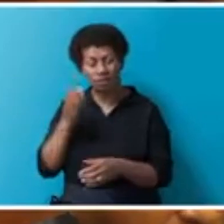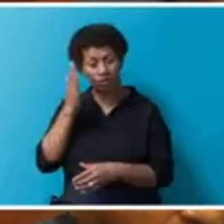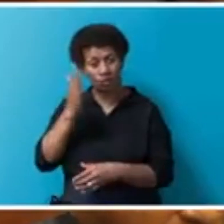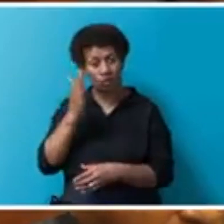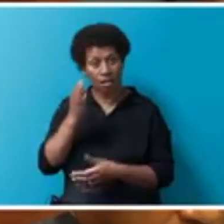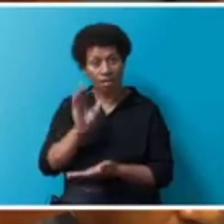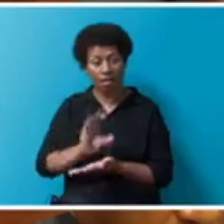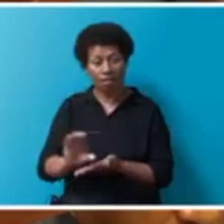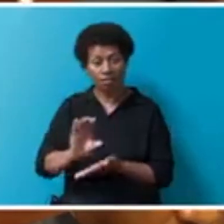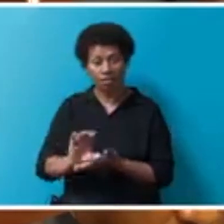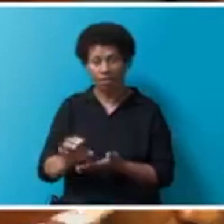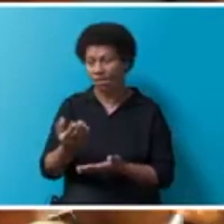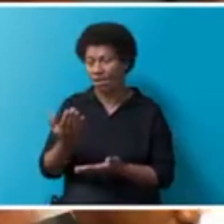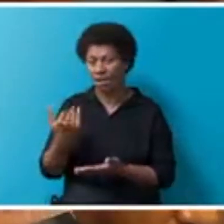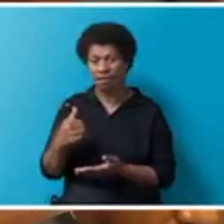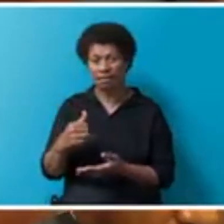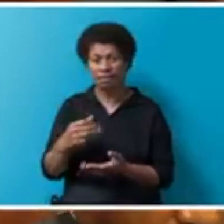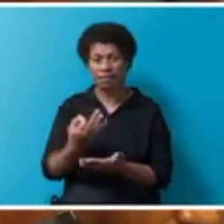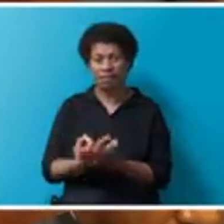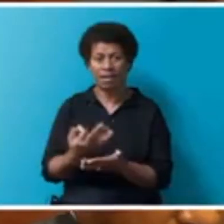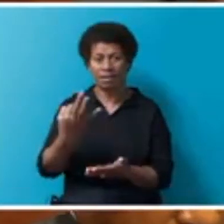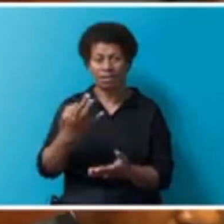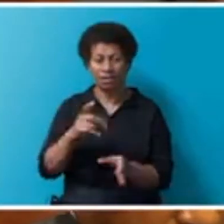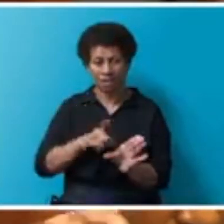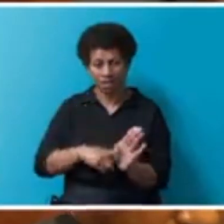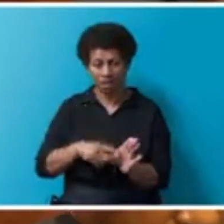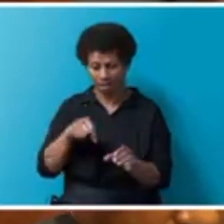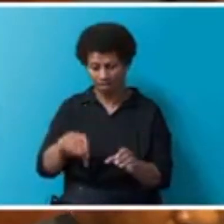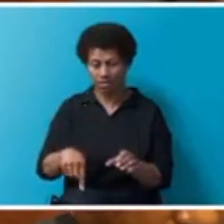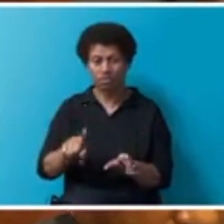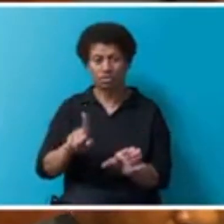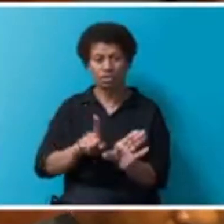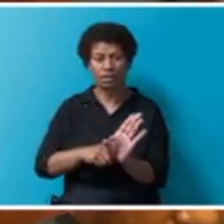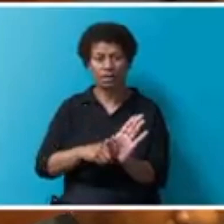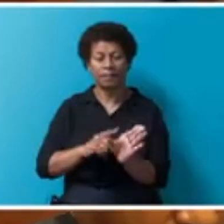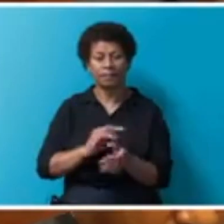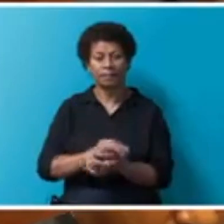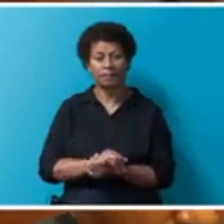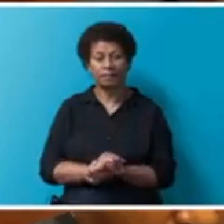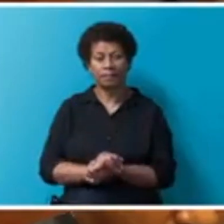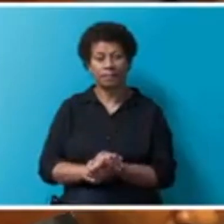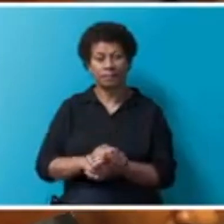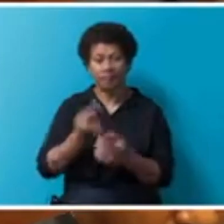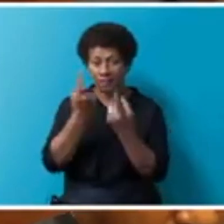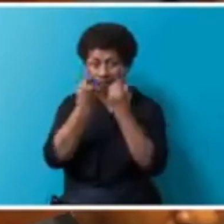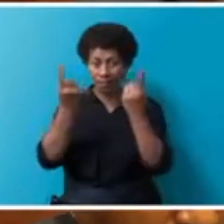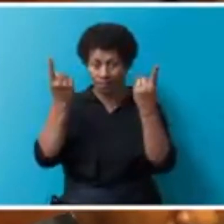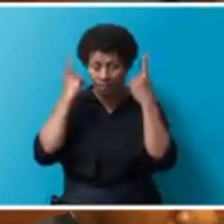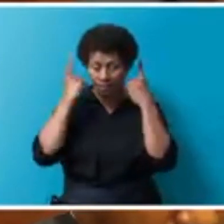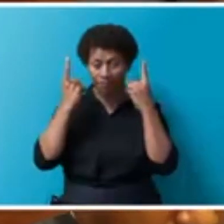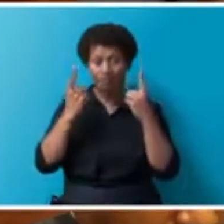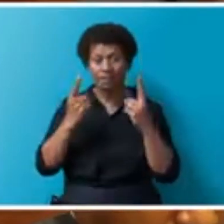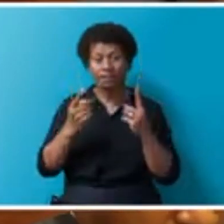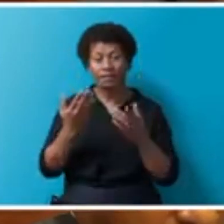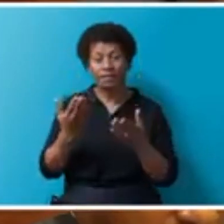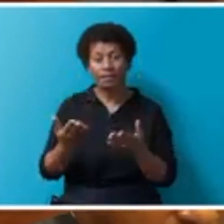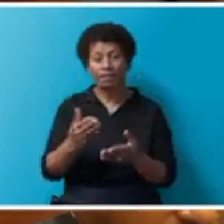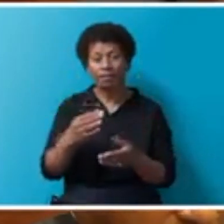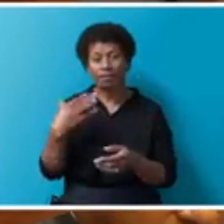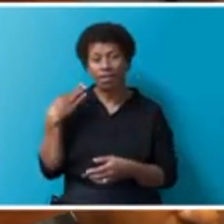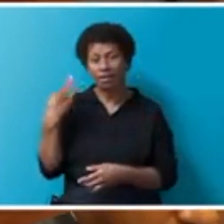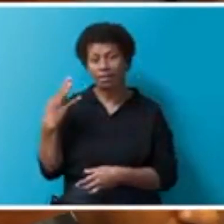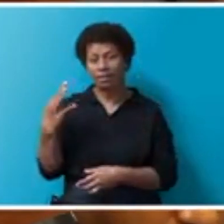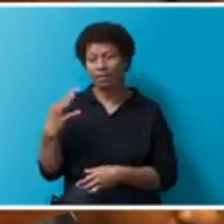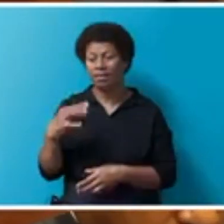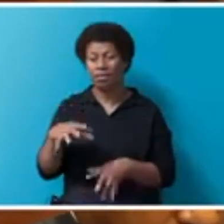year and again this financial year. A total of 119 graduate volunteers were placed with local host